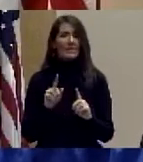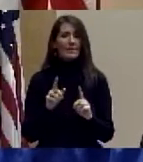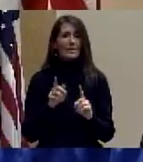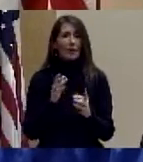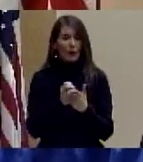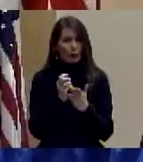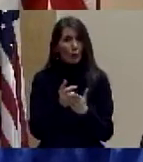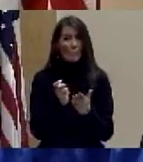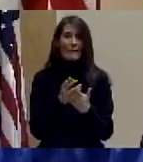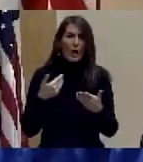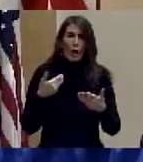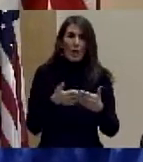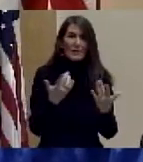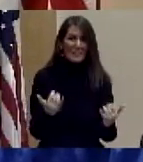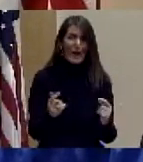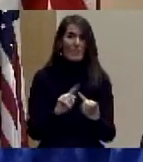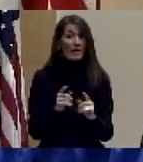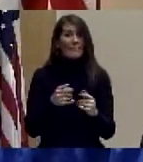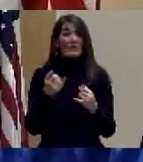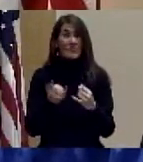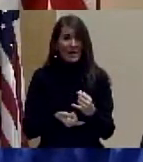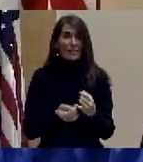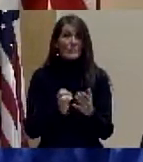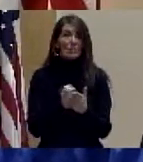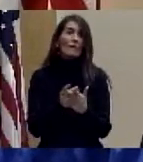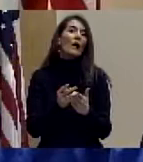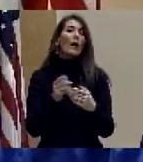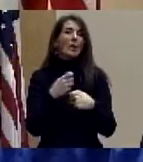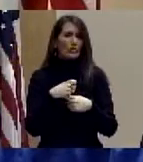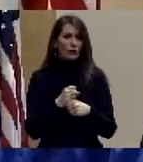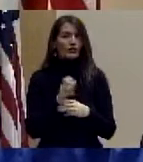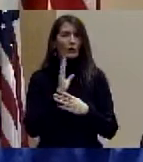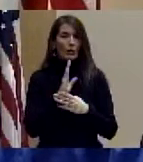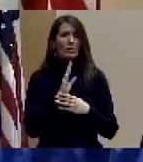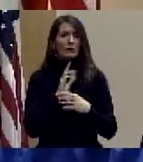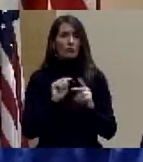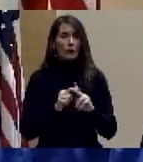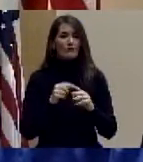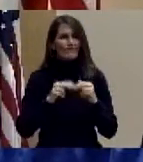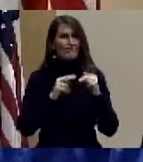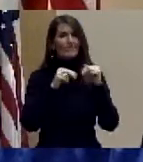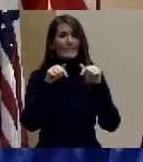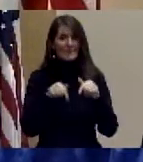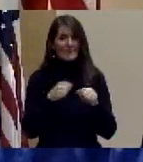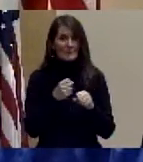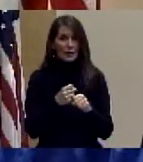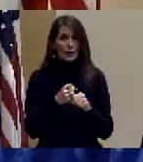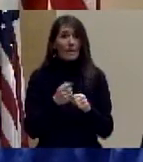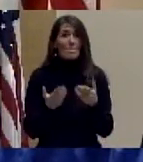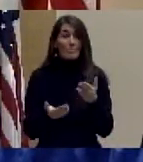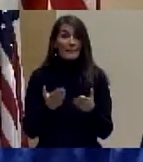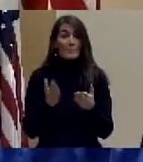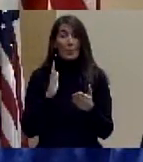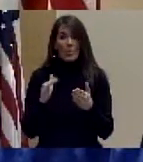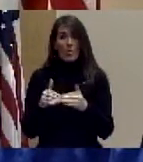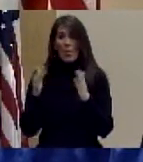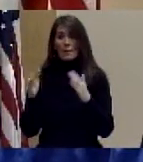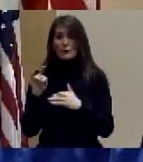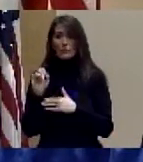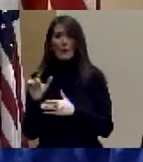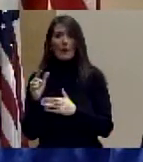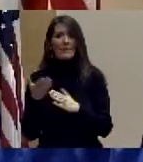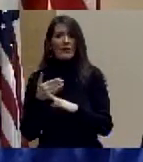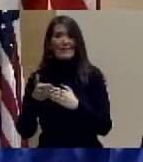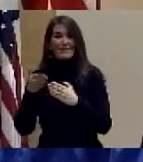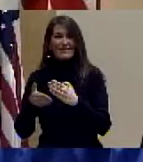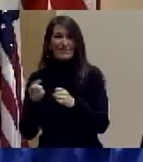and we're close, construction will begin later this year, and we expect to open the trail before year end. A portion